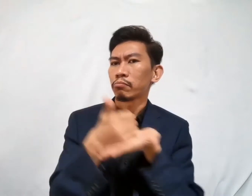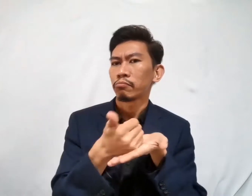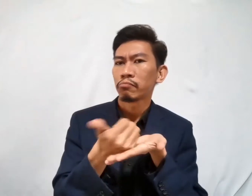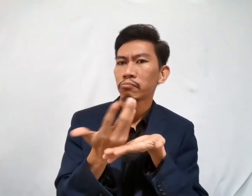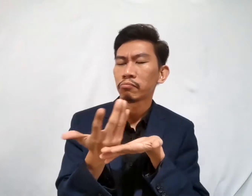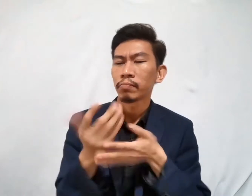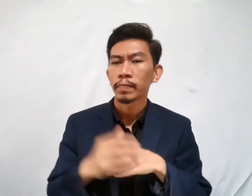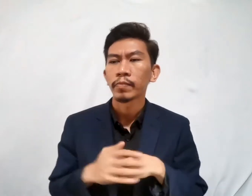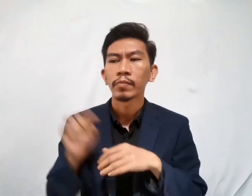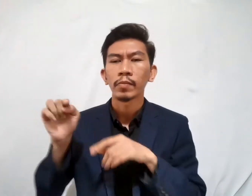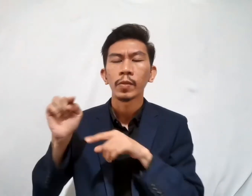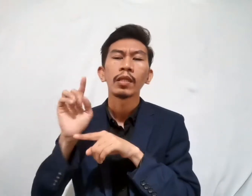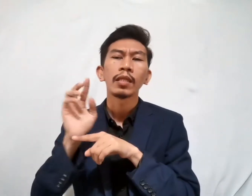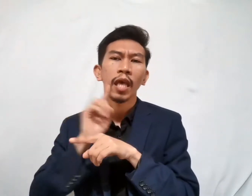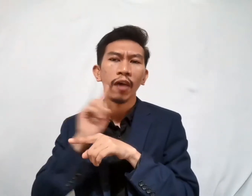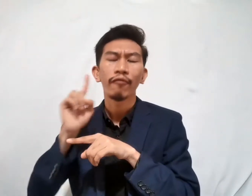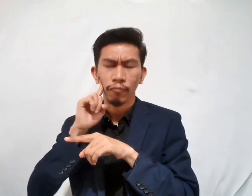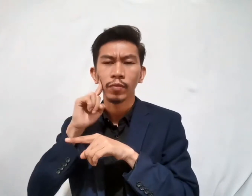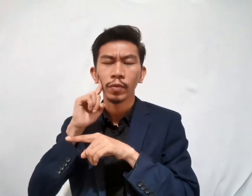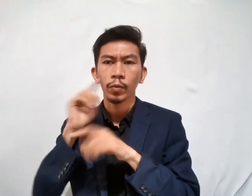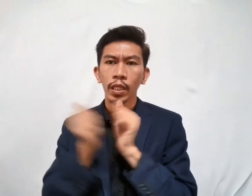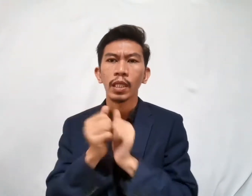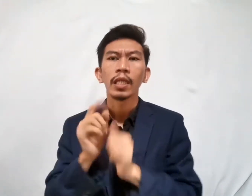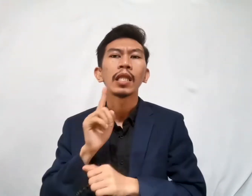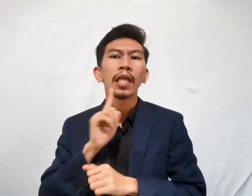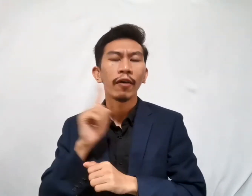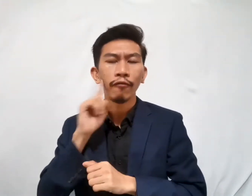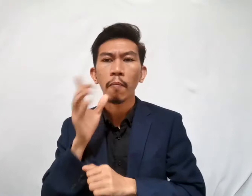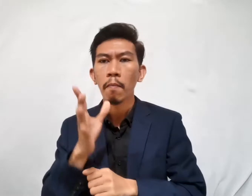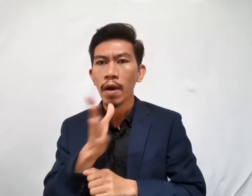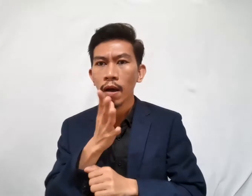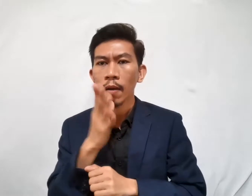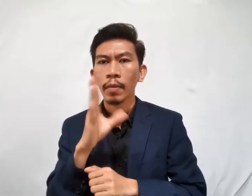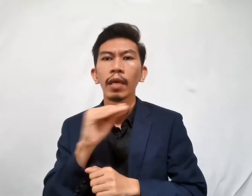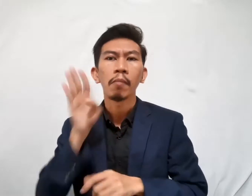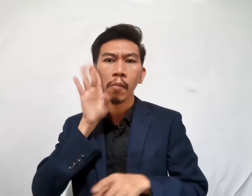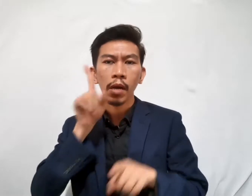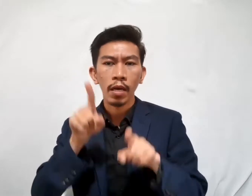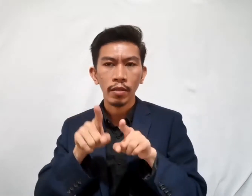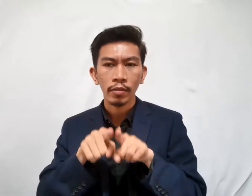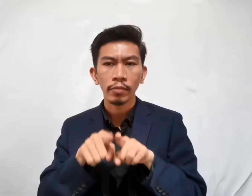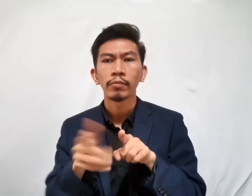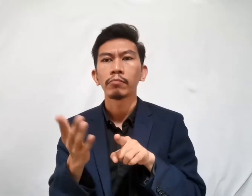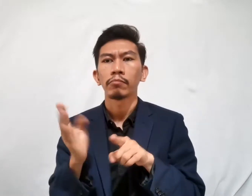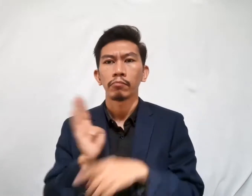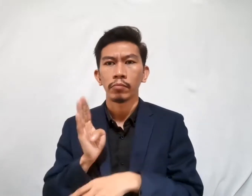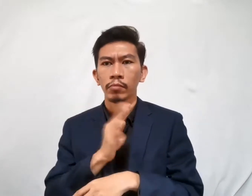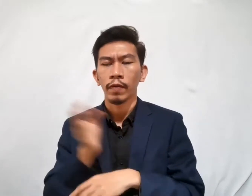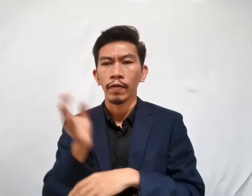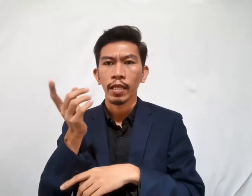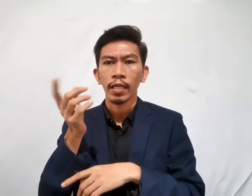He is a deaf resident with deaf mom and deaf brother from Pasay City, board of Filipino Sign